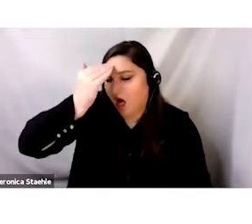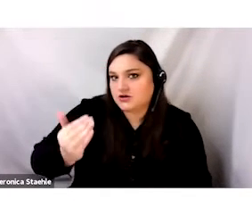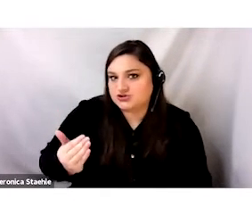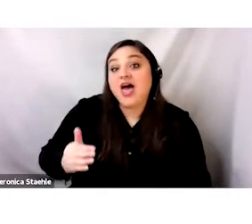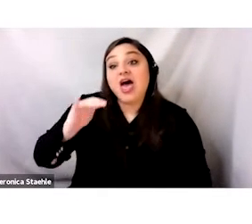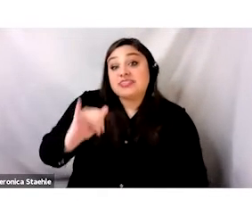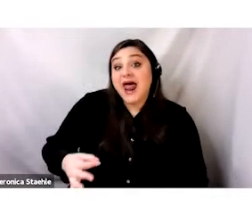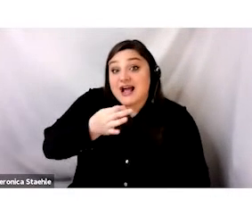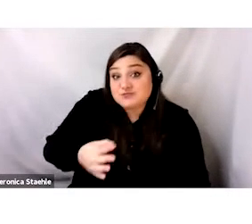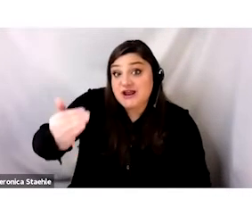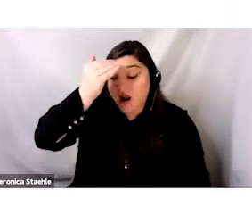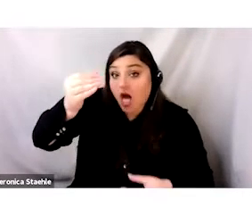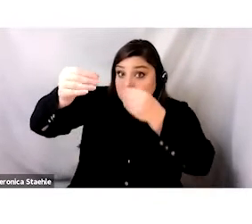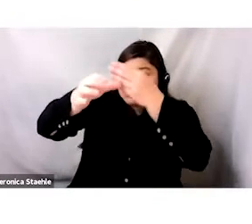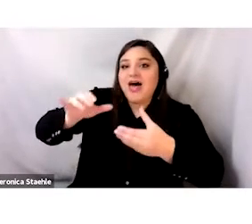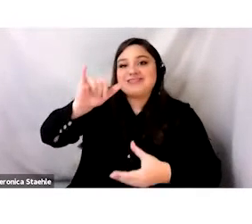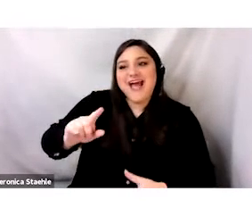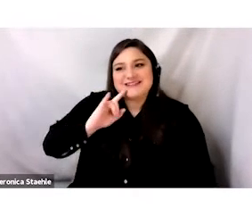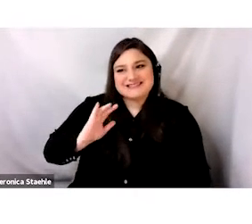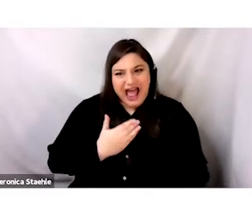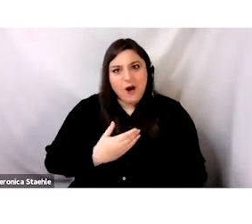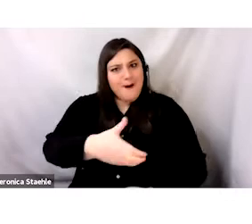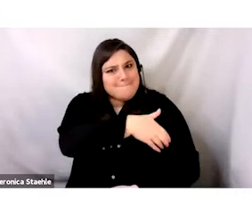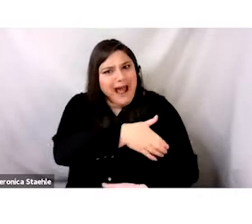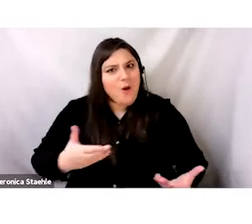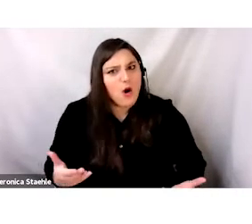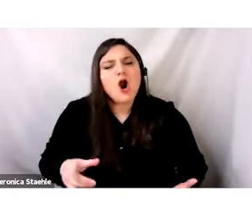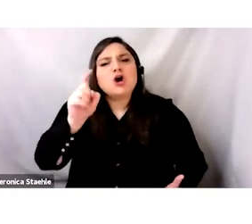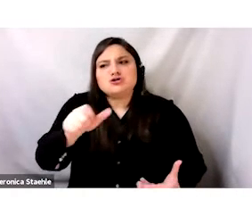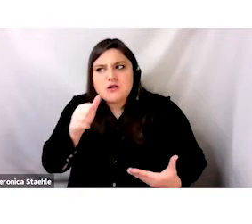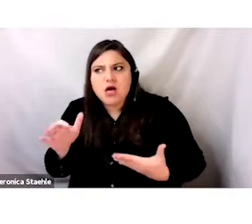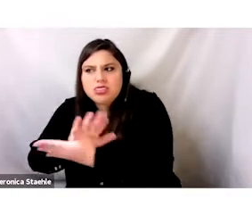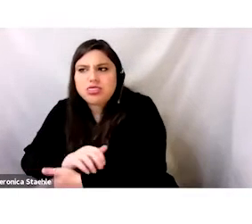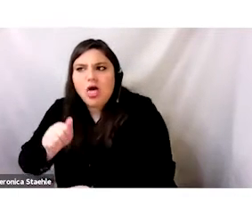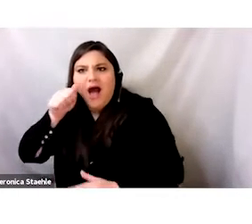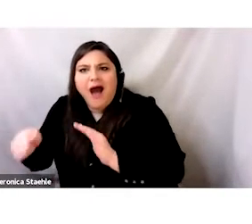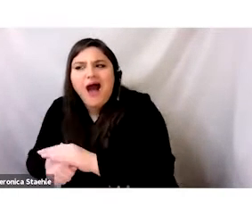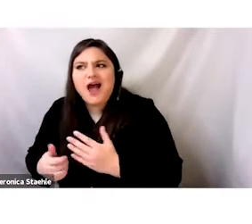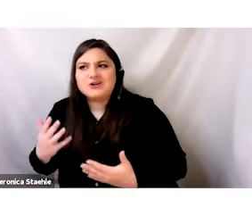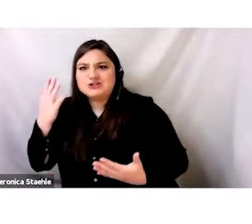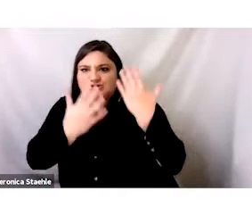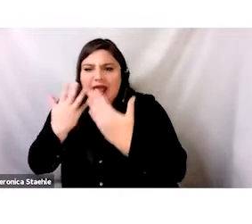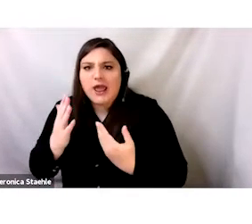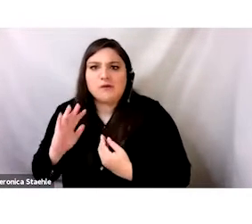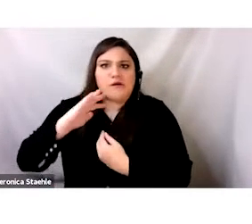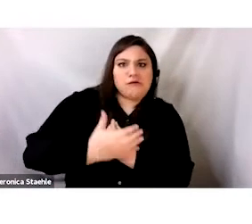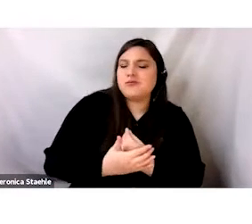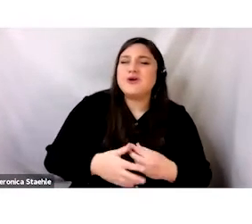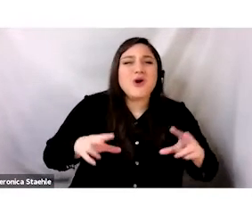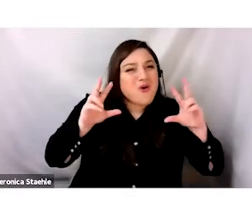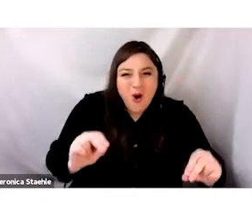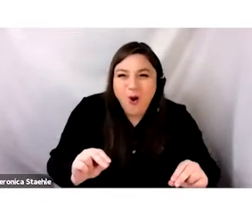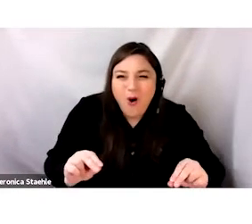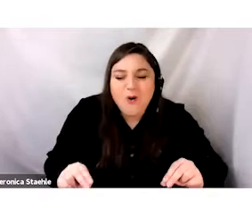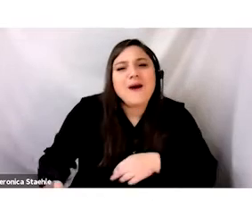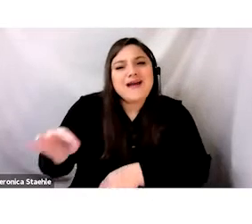and it is not something that needs to be hidden or conformed or put up a mask, but really recognizing the power that we have